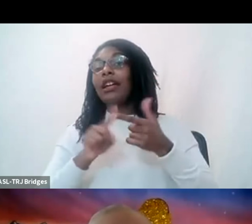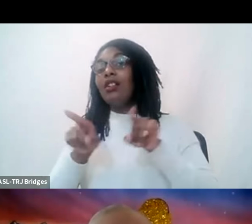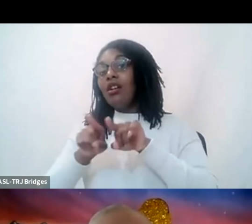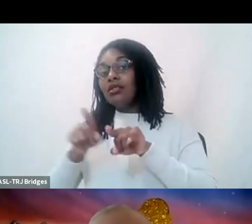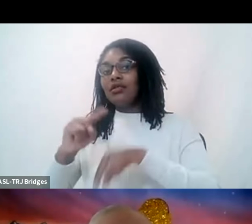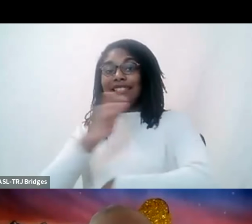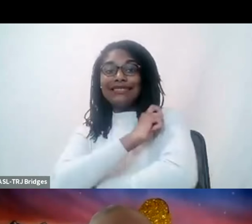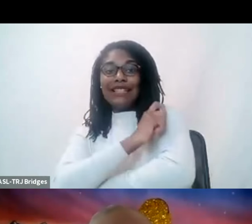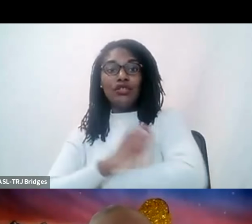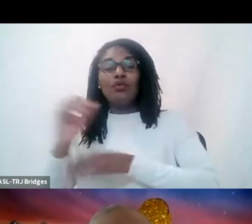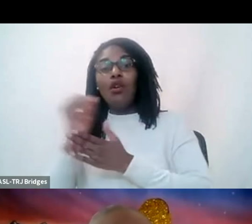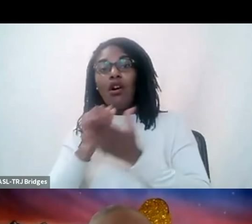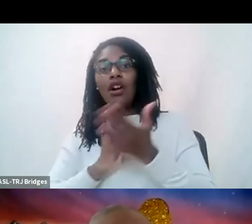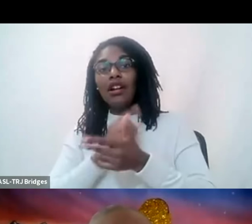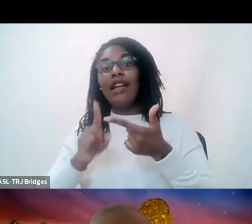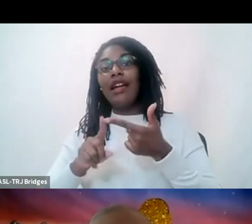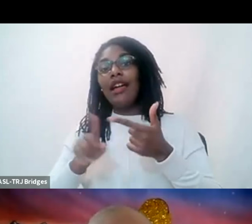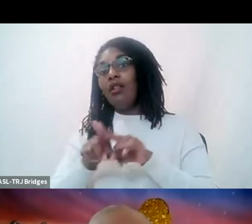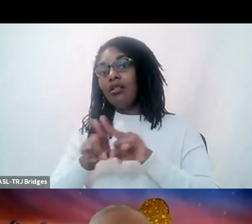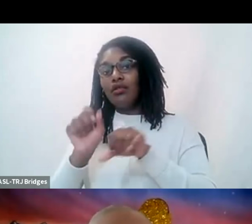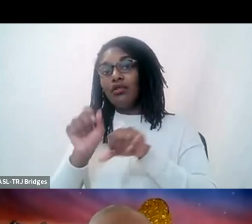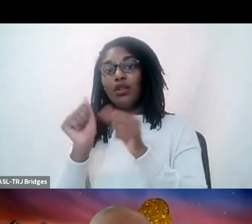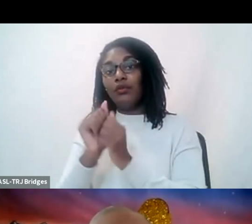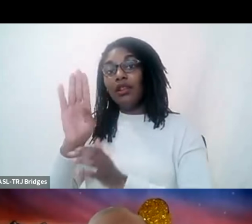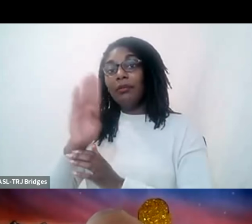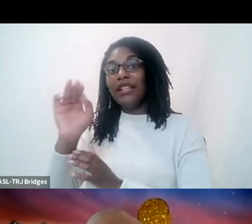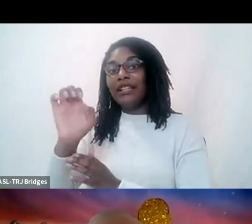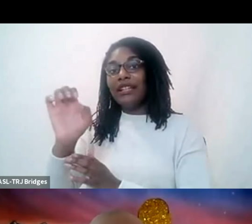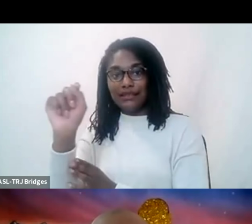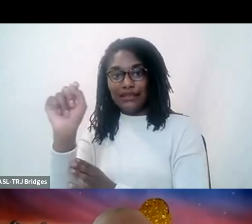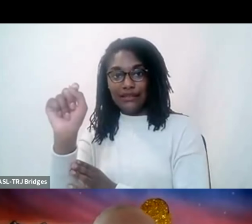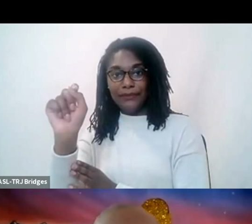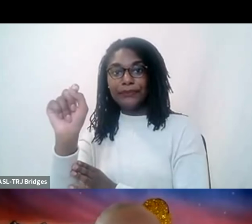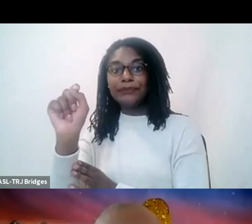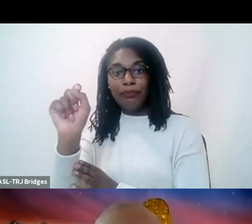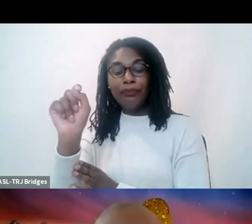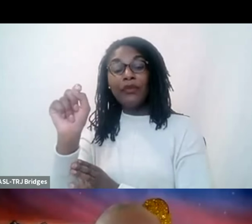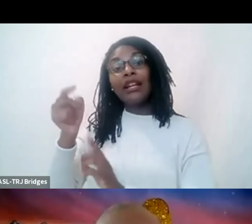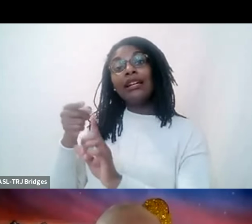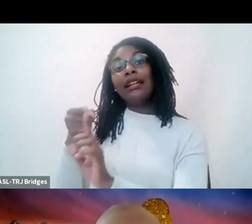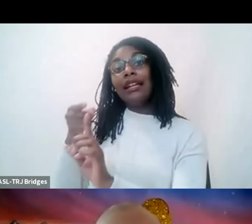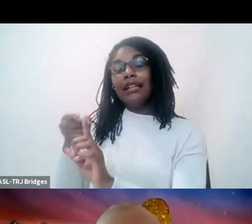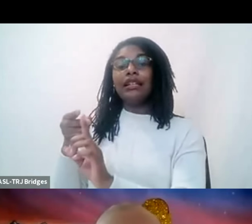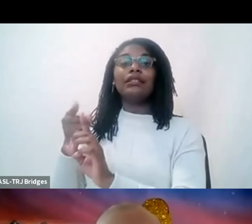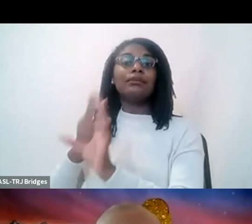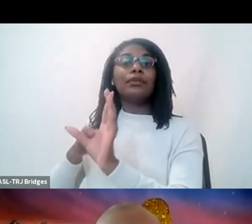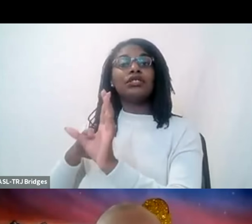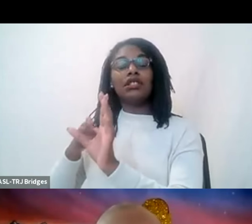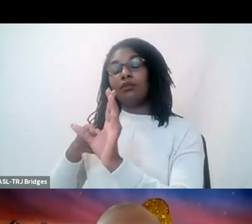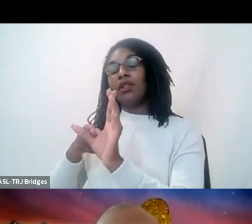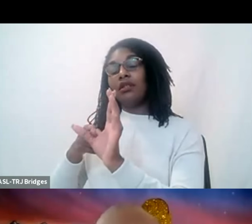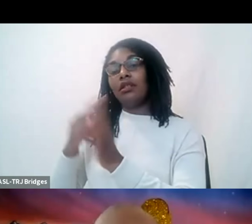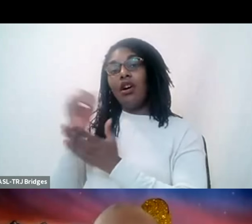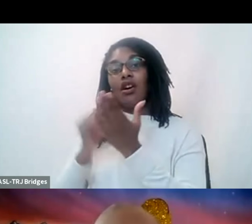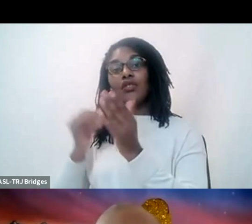editor with BET Network greatly influences his practice. He is a participating artist in